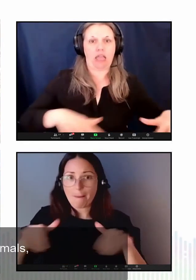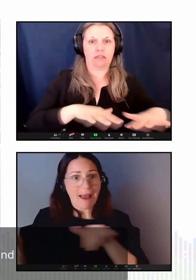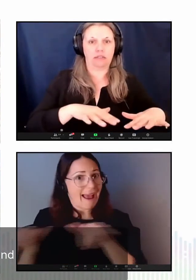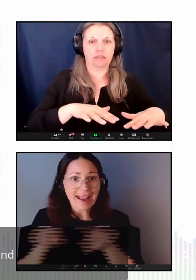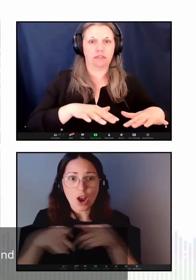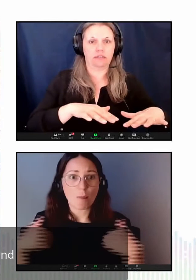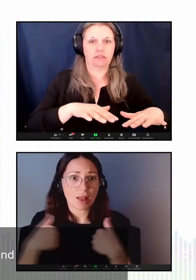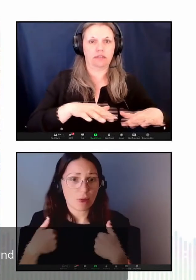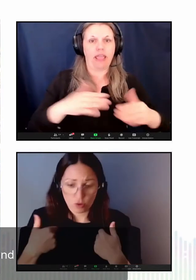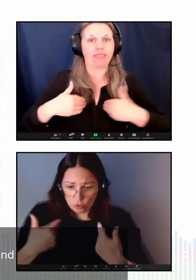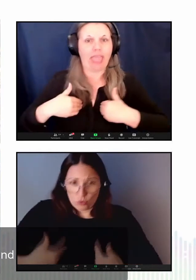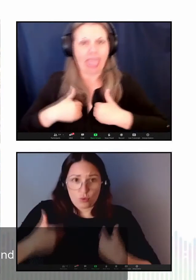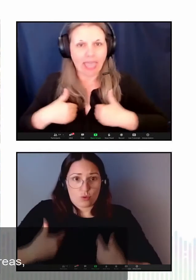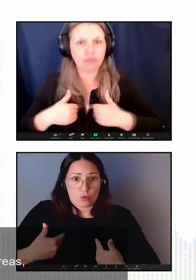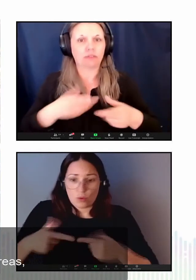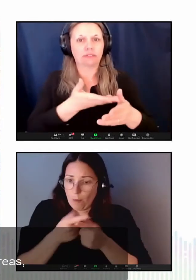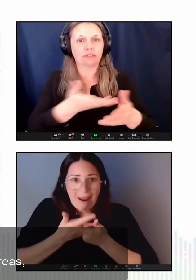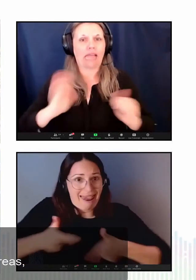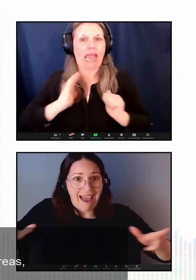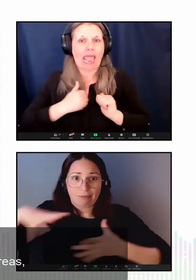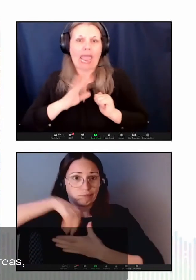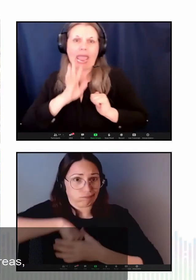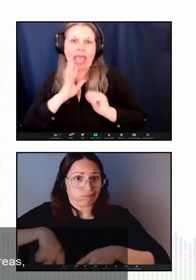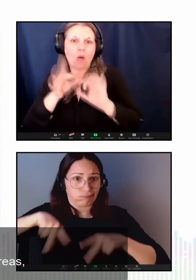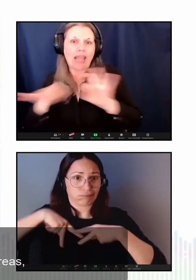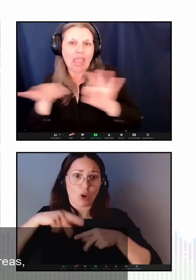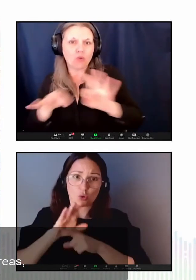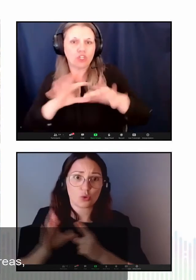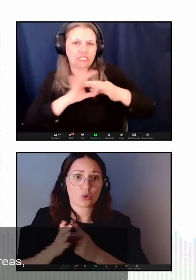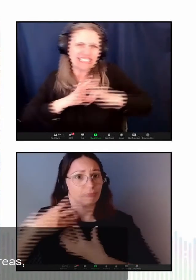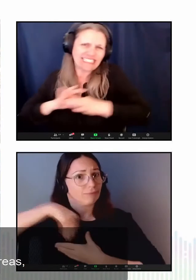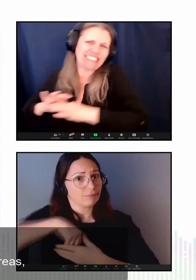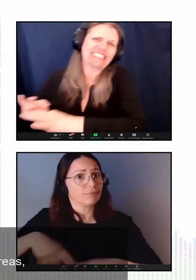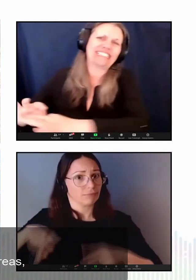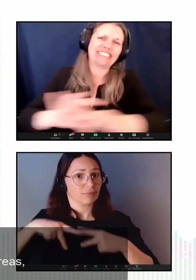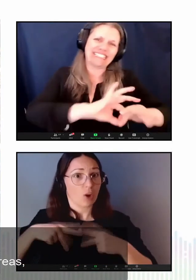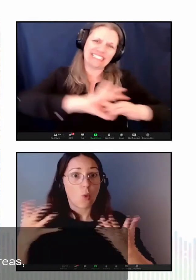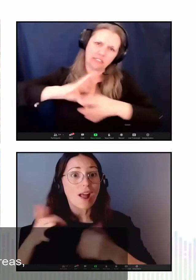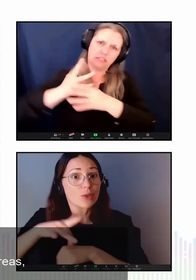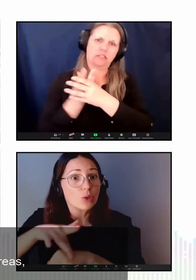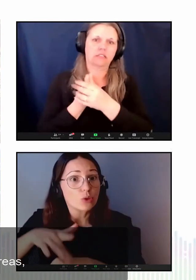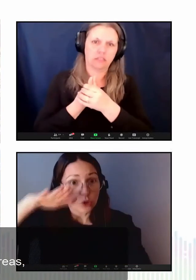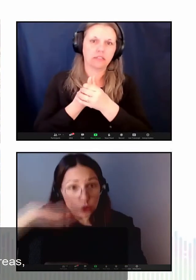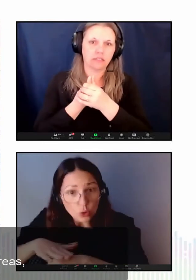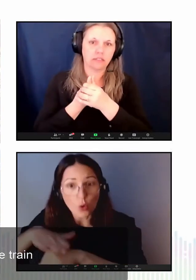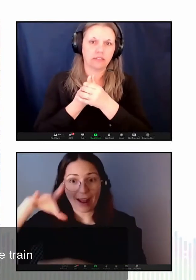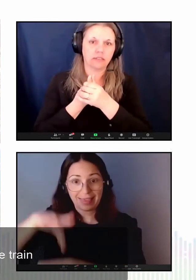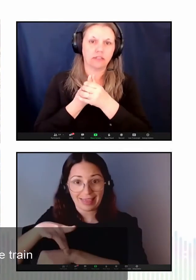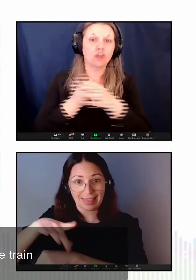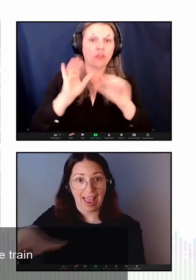our language and our culture and what we do on that land. So the IPC, Indigenous Protected